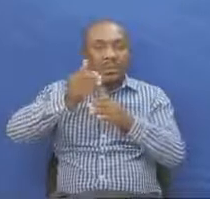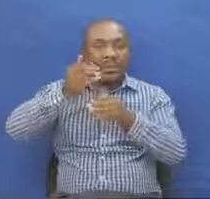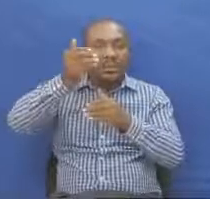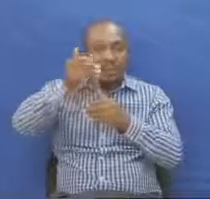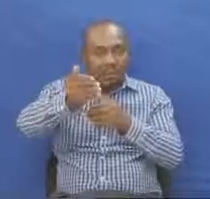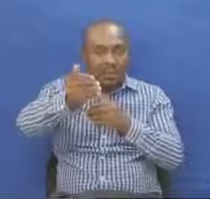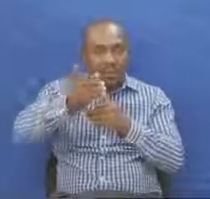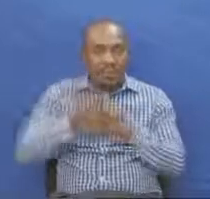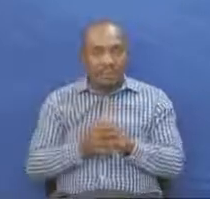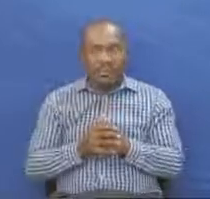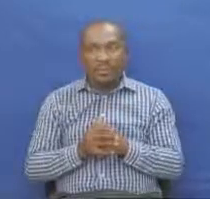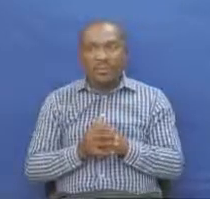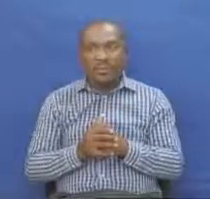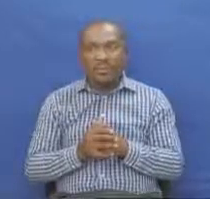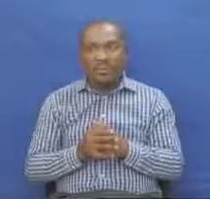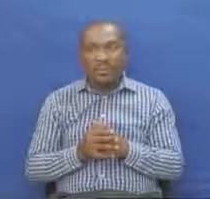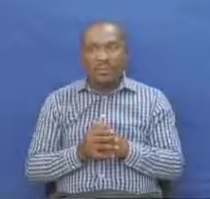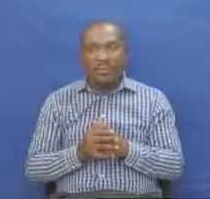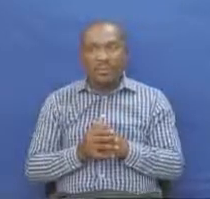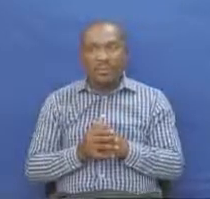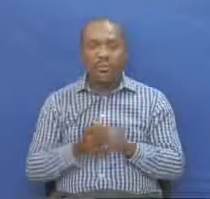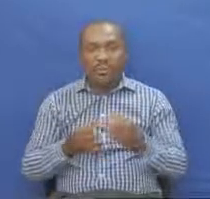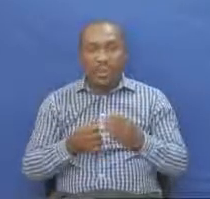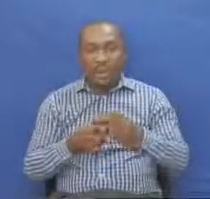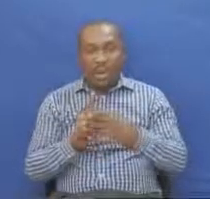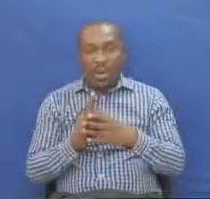series of stages called the instars.